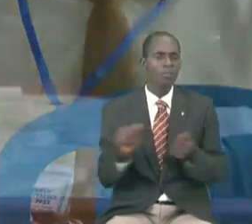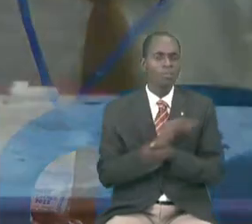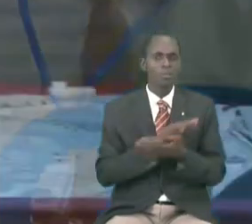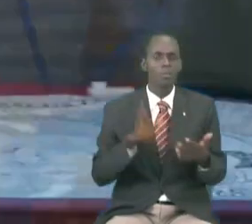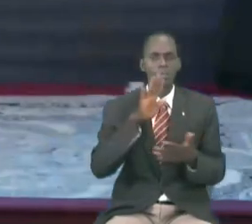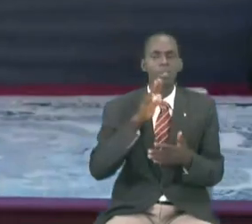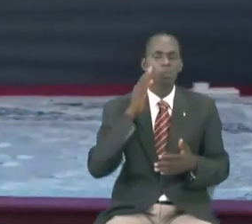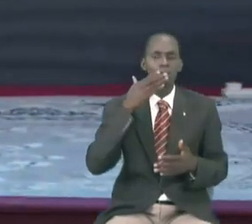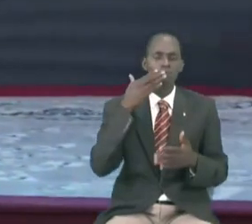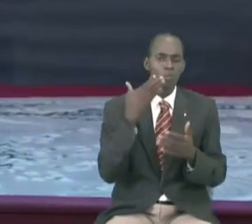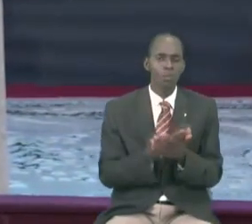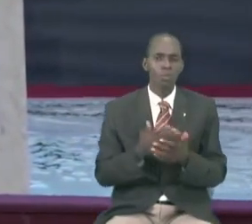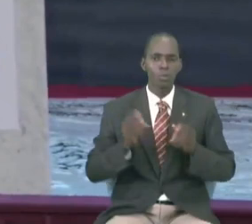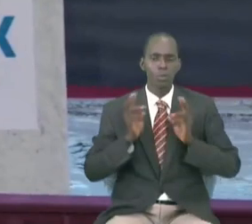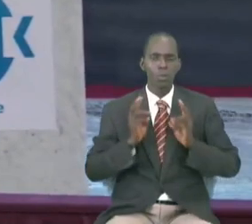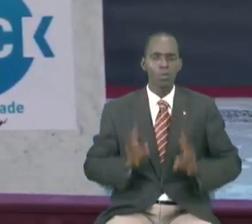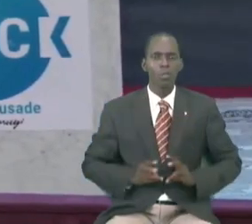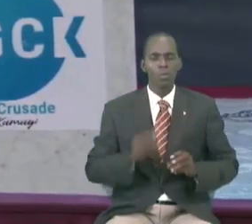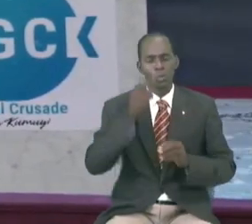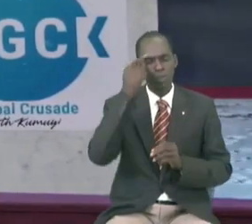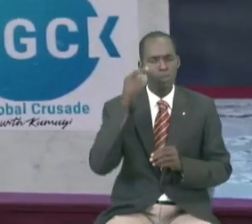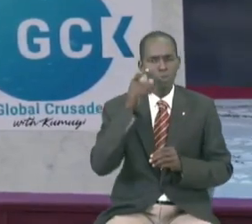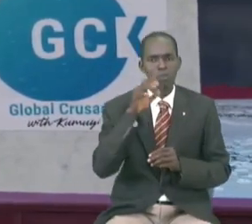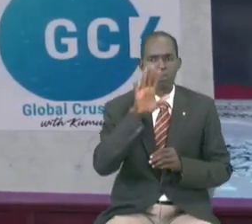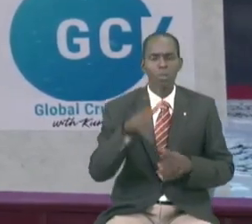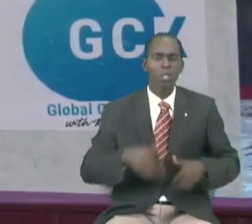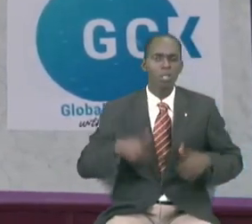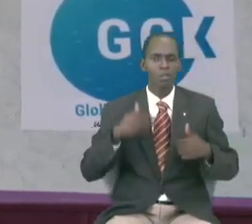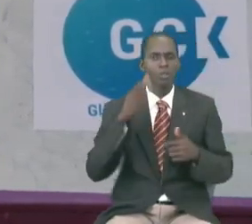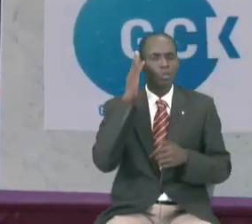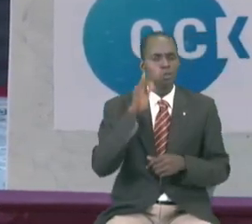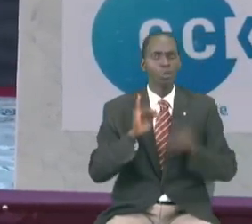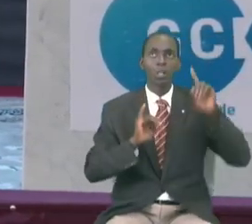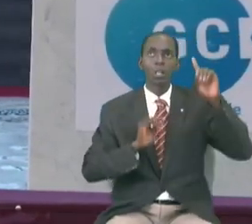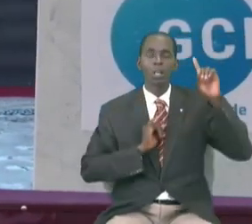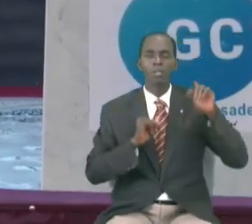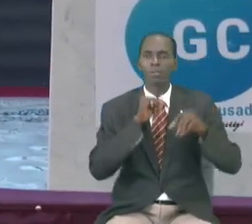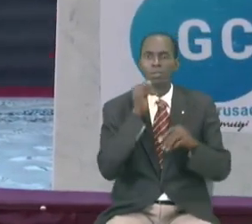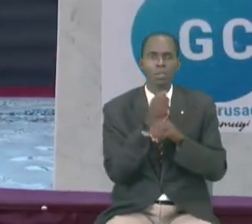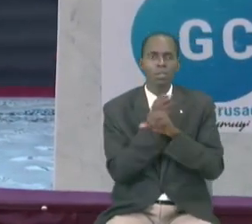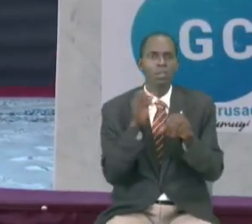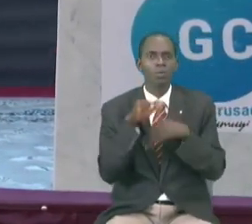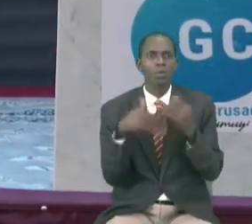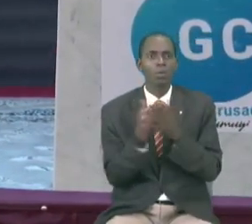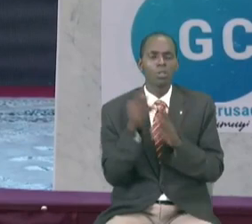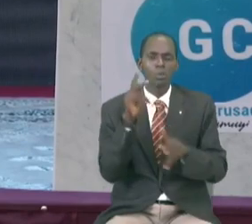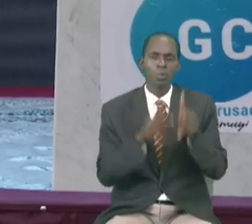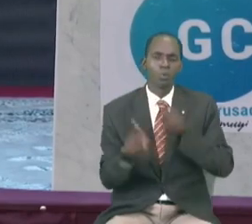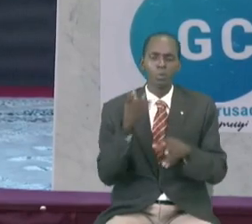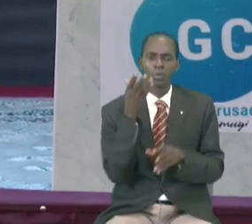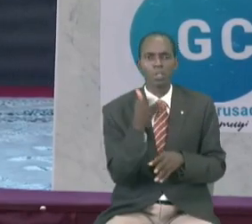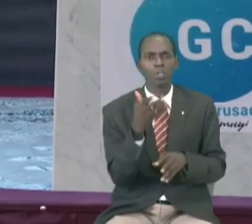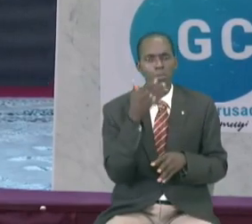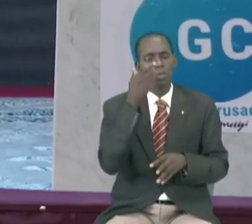course, God should. Now, Jonah did not answer that question. But if he was reasonable, he said,